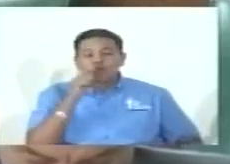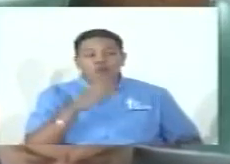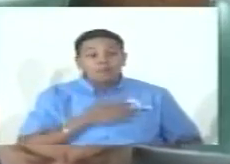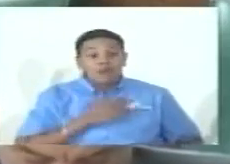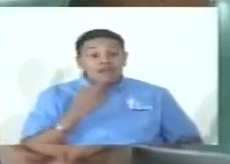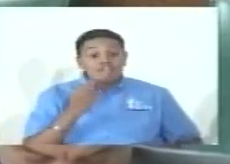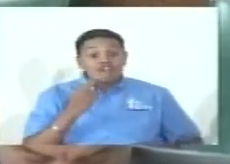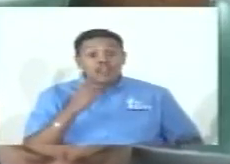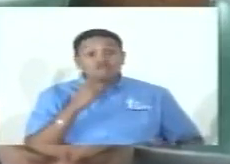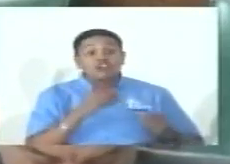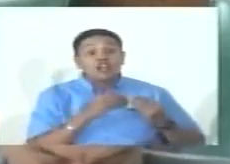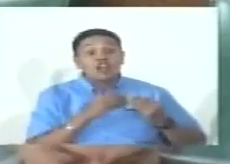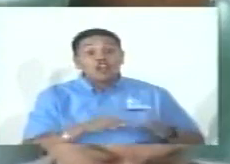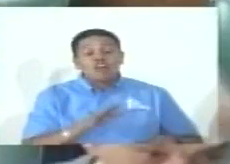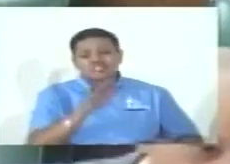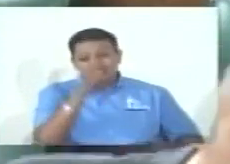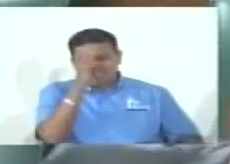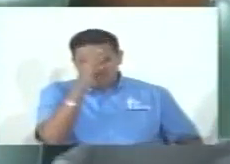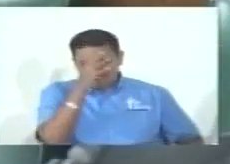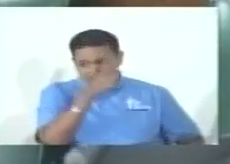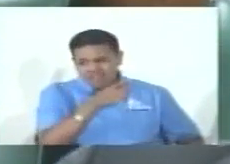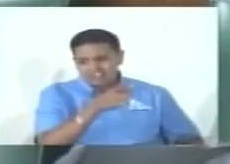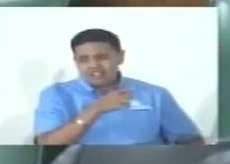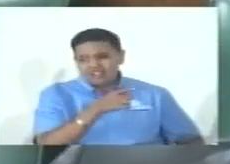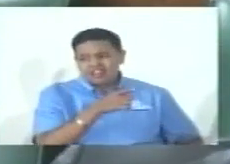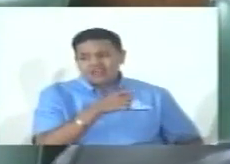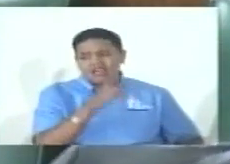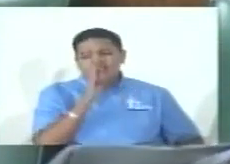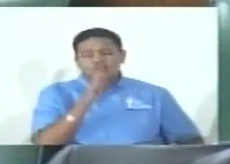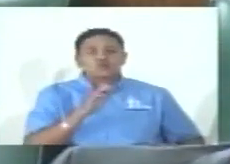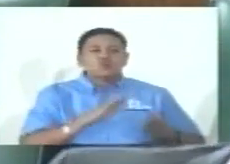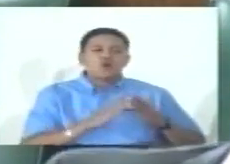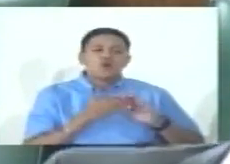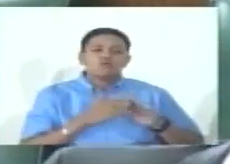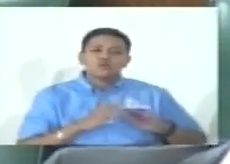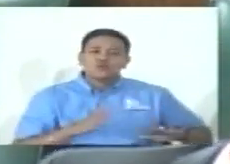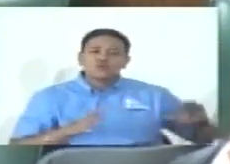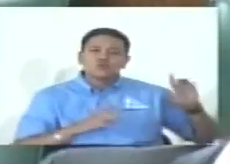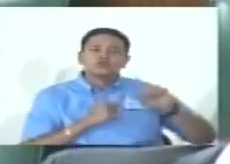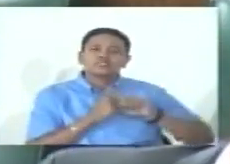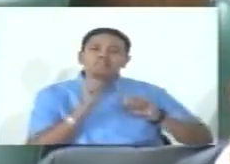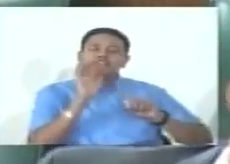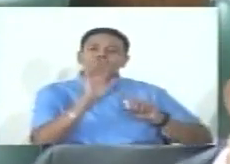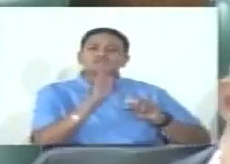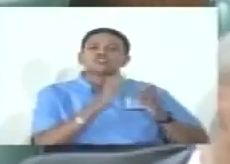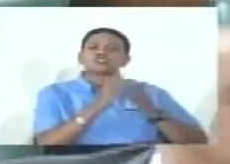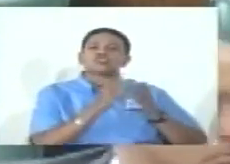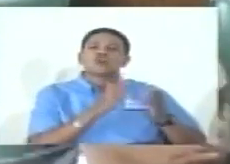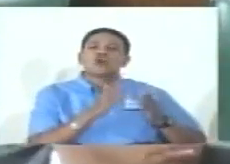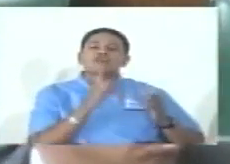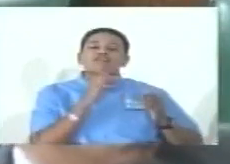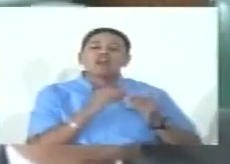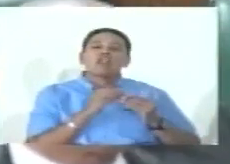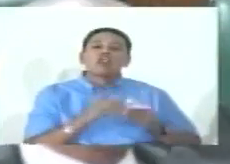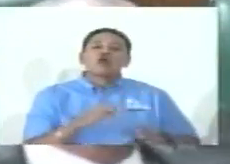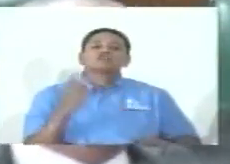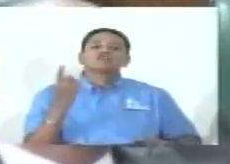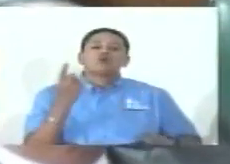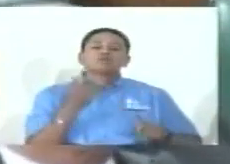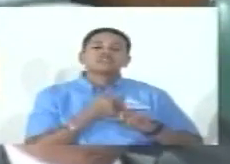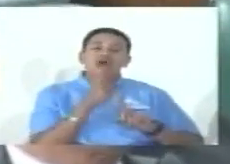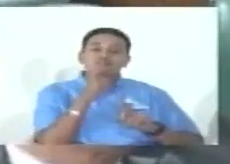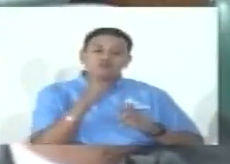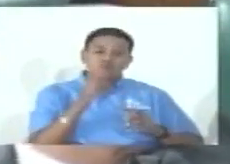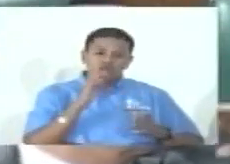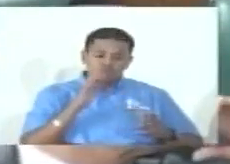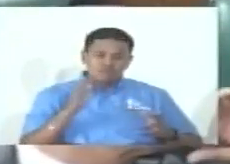the loss of a father, and to the community that he served, at the loss of someone who held